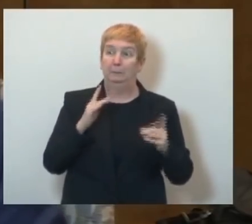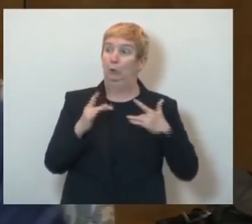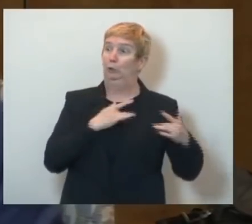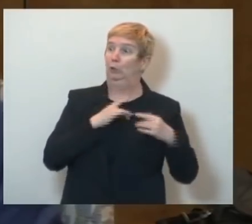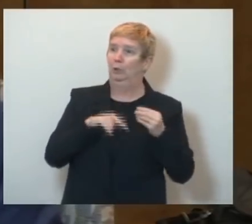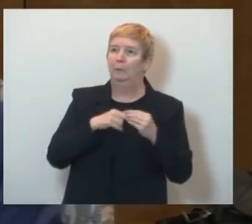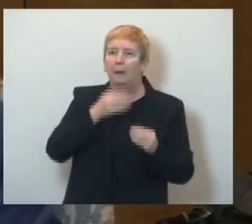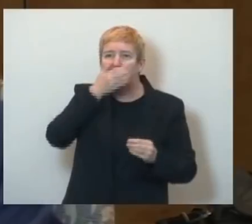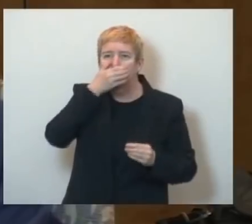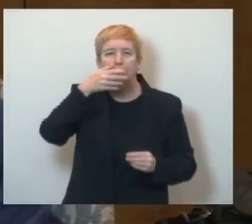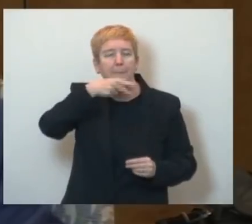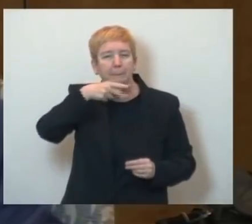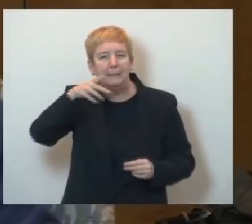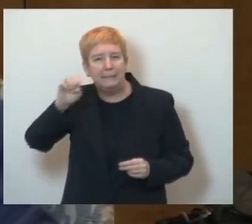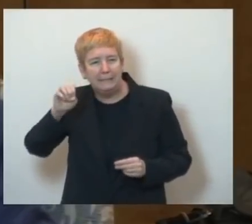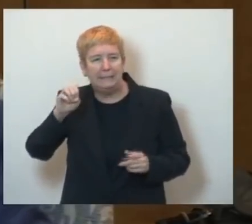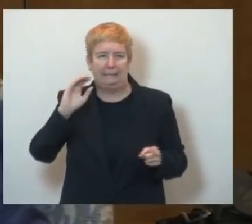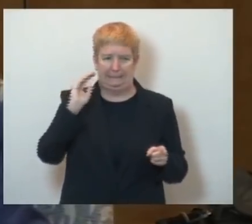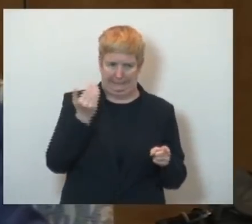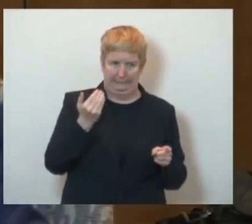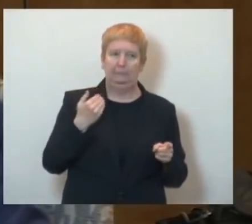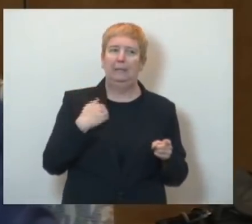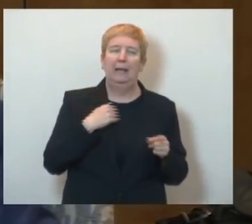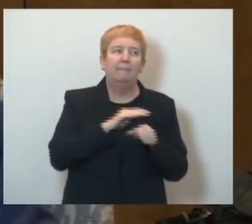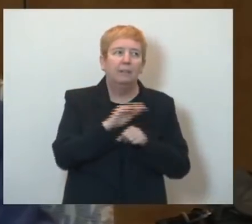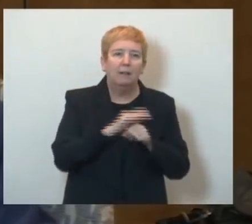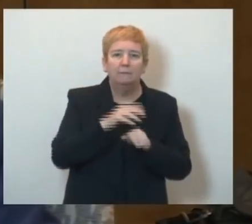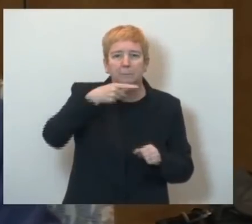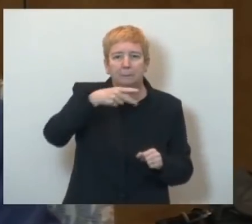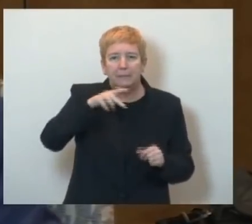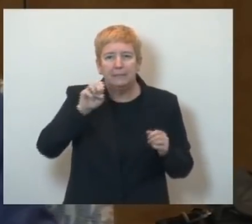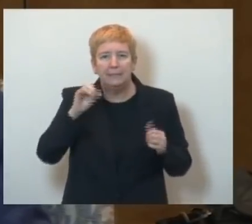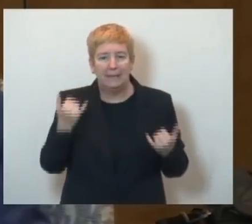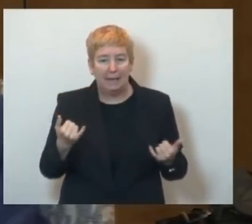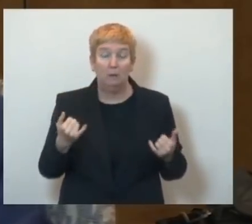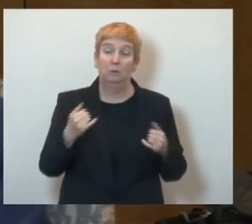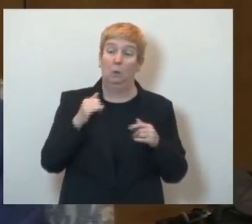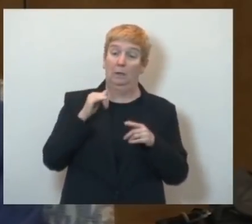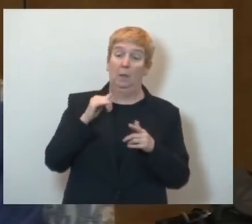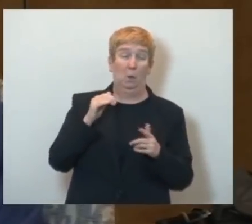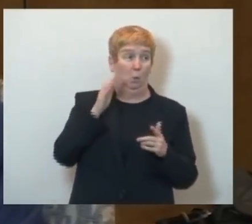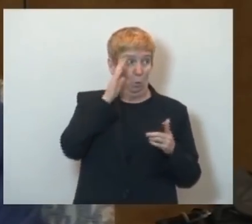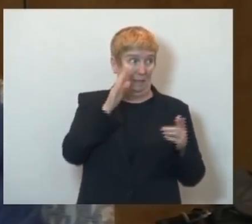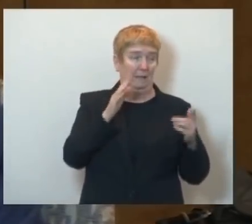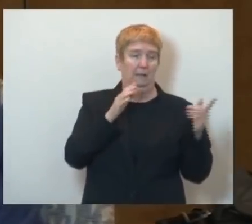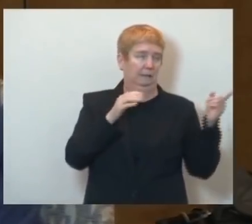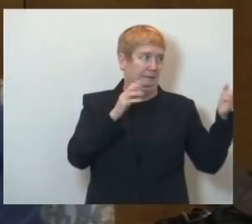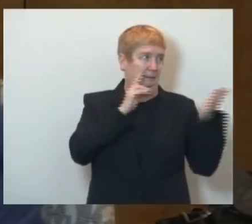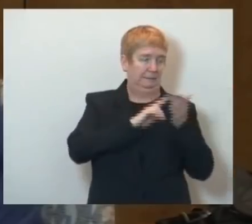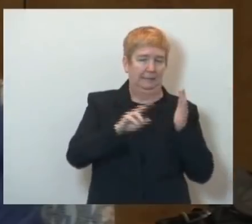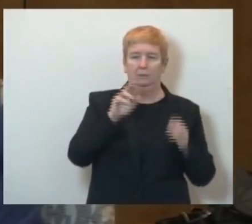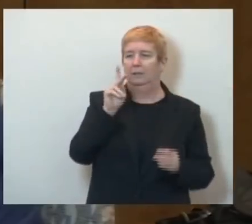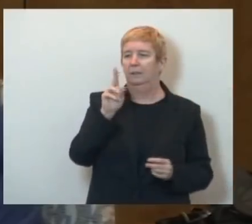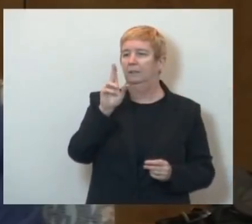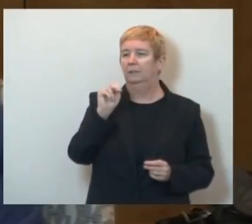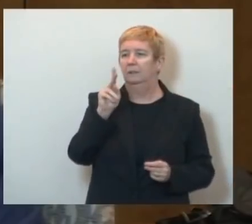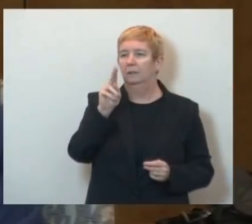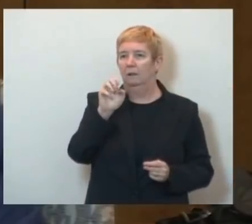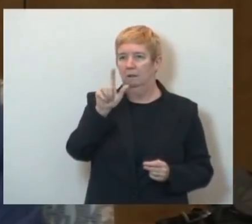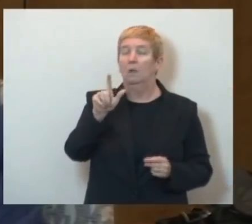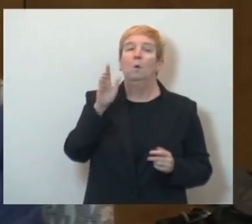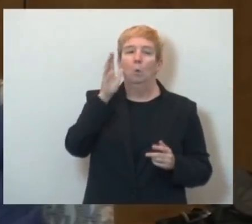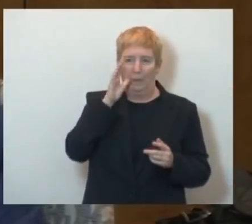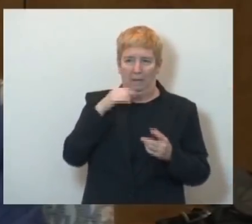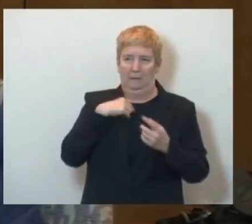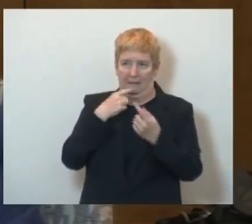we think we are on top of now, and we were not before. So there'll be an order coming out from Secretary Kunkel today about that. And